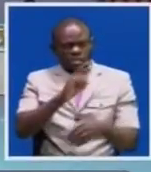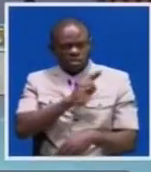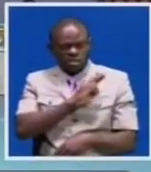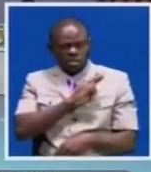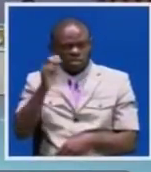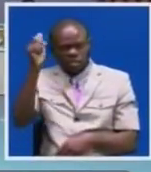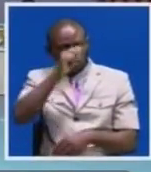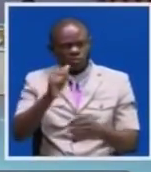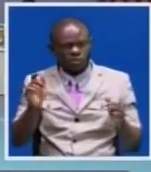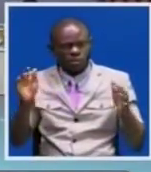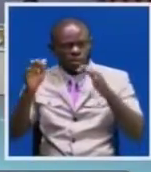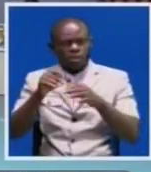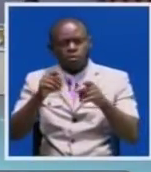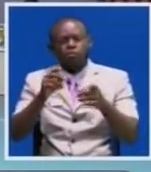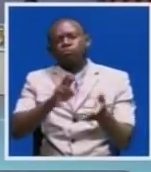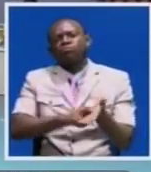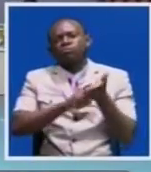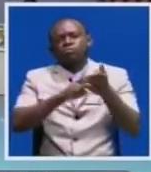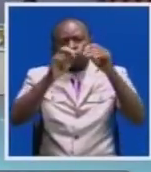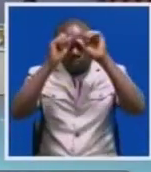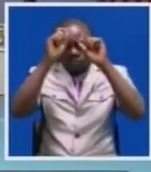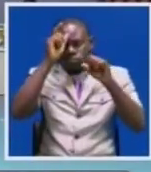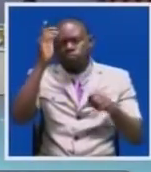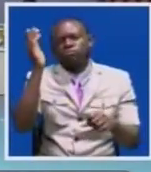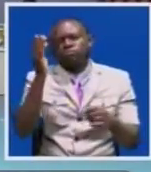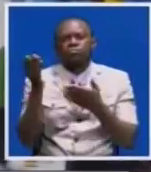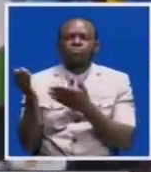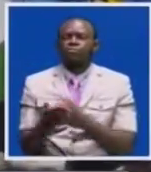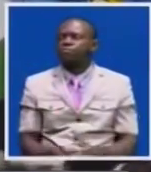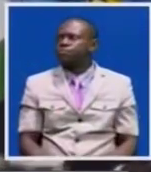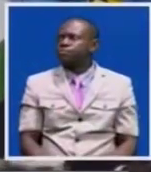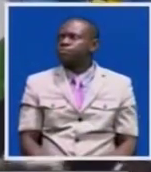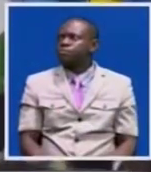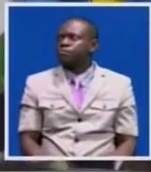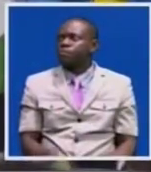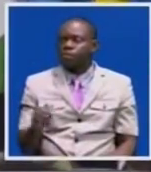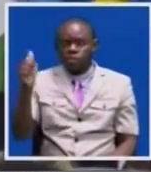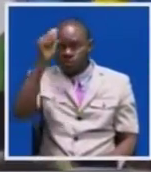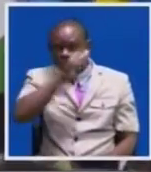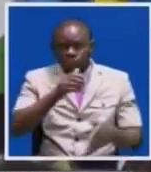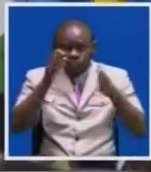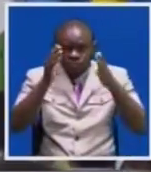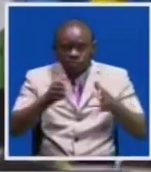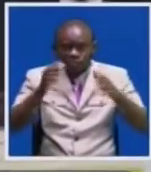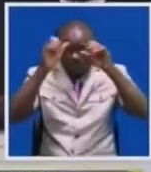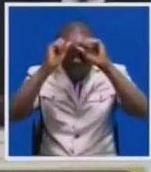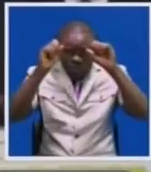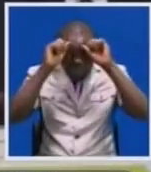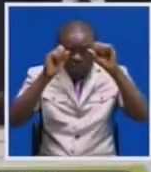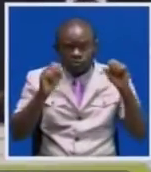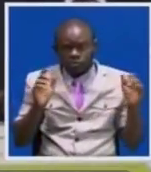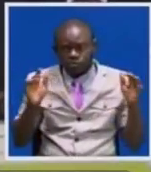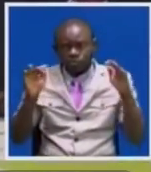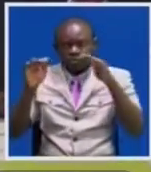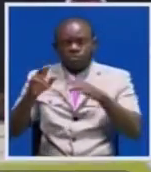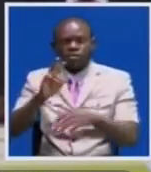report. Several African heads of states and governments have attended the inaugural Russia-Africa Summit, which seeks to improve trade